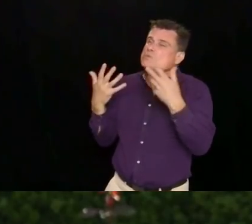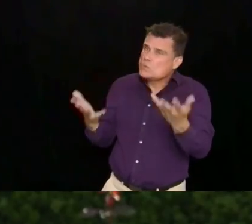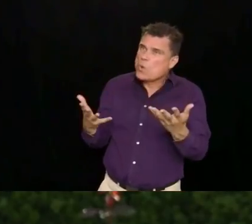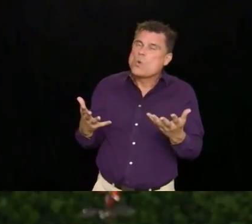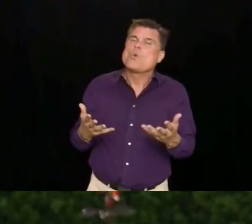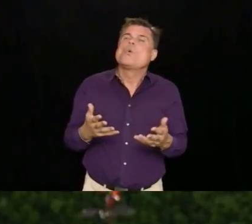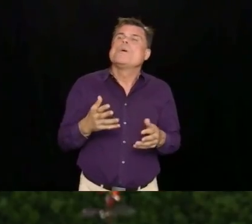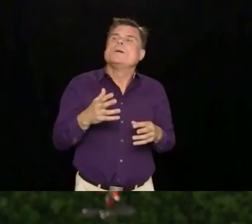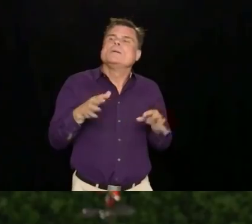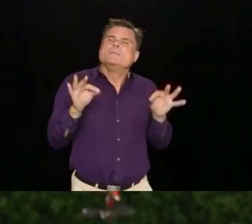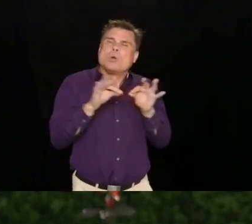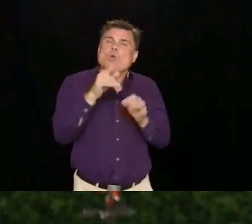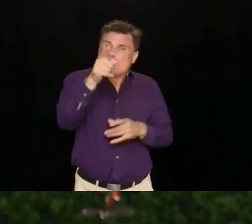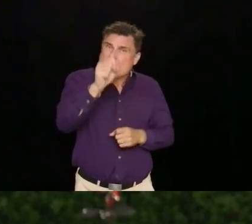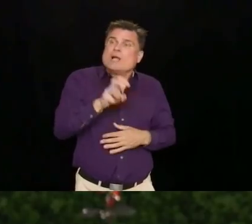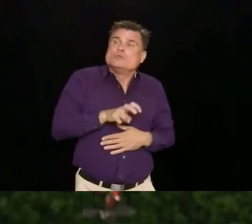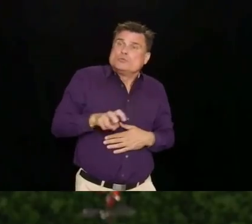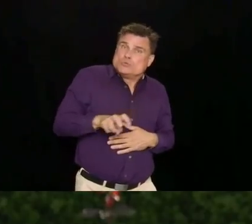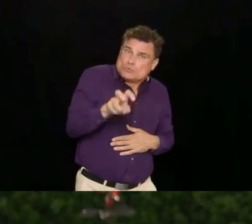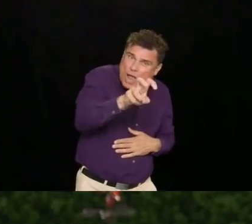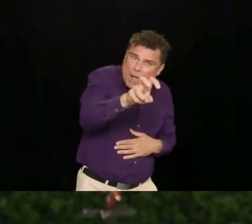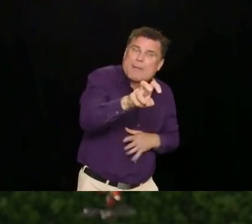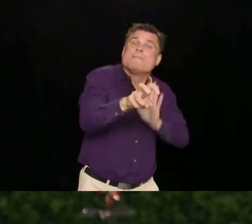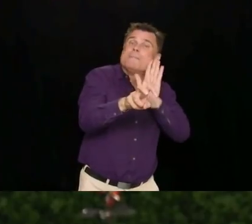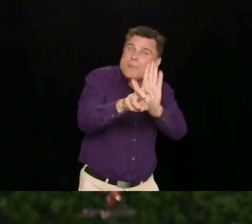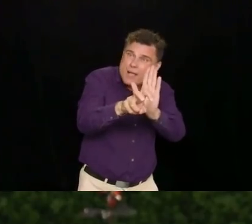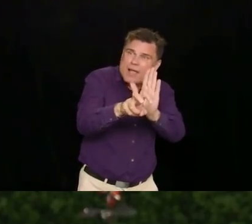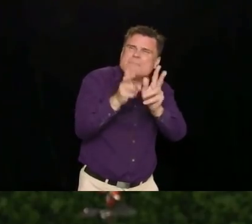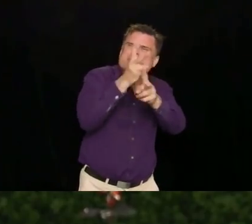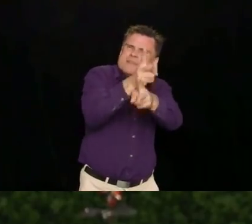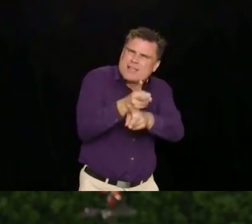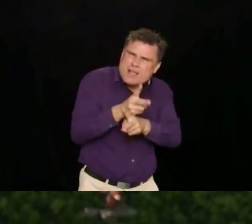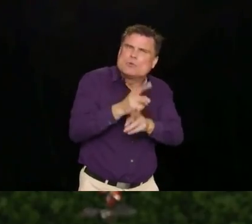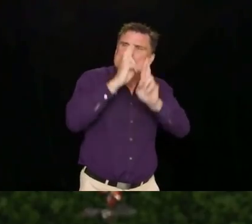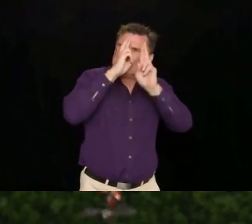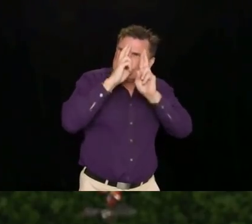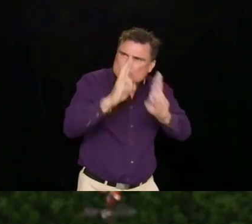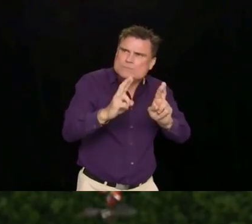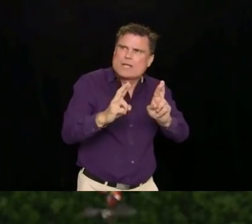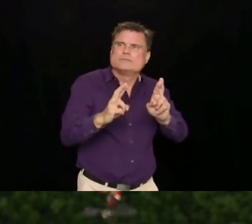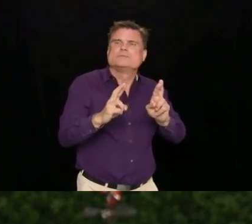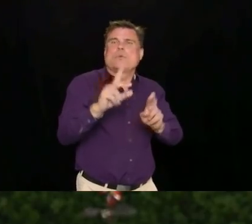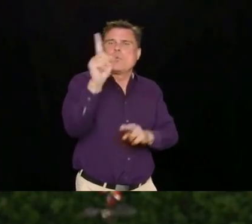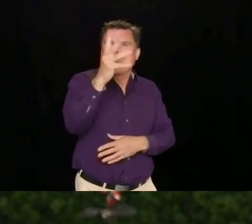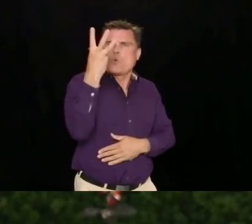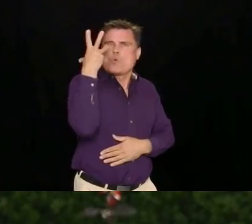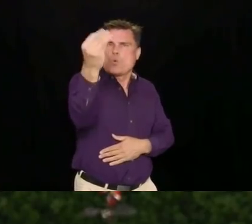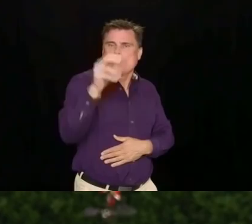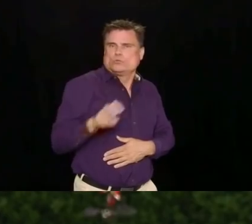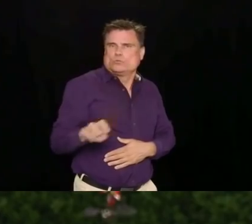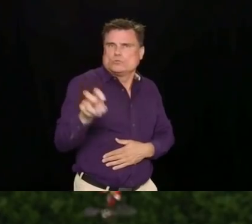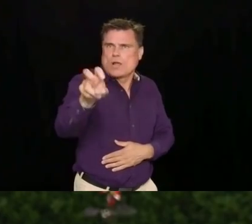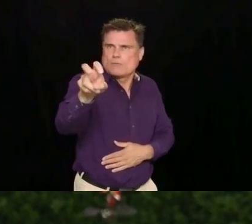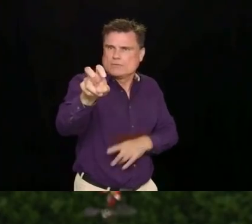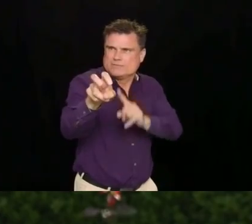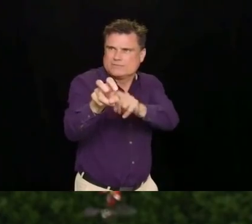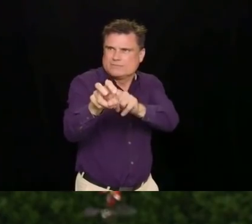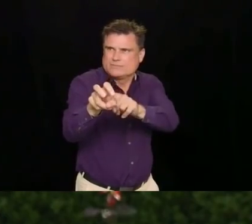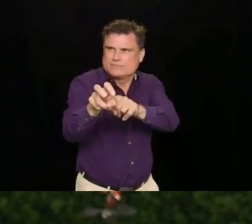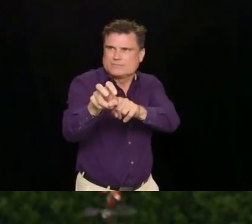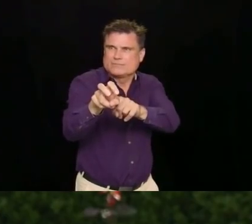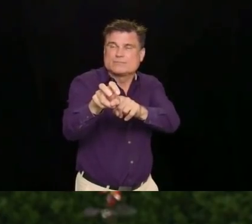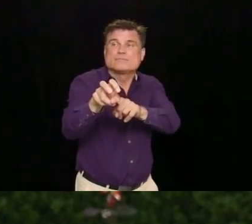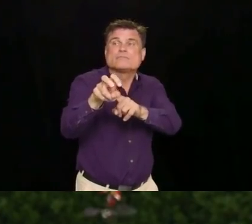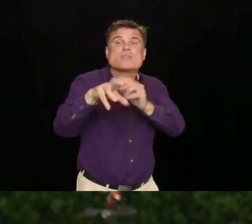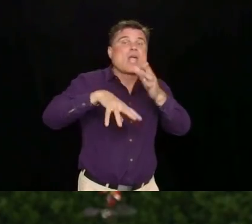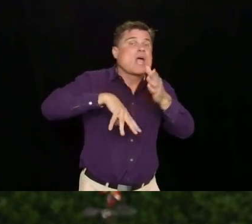travel, but we have to be as respectful of where we travel as we are our home community. We can do things out in the